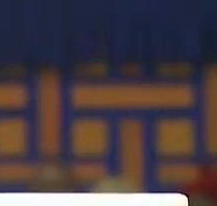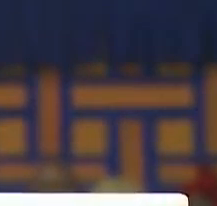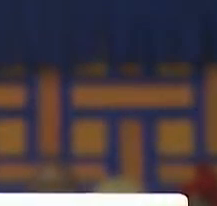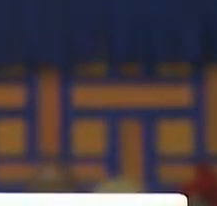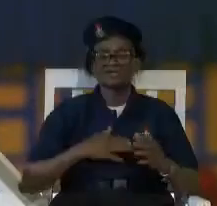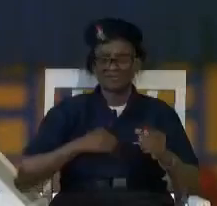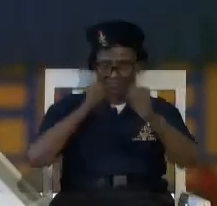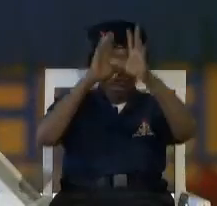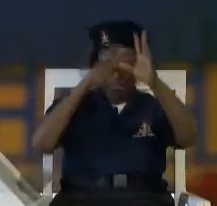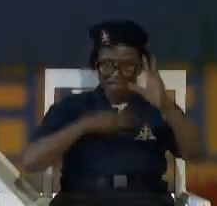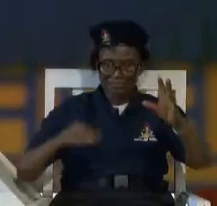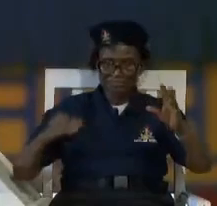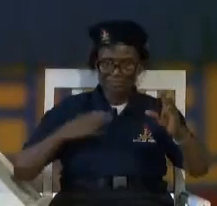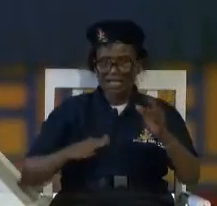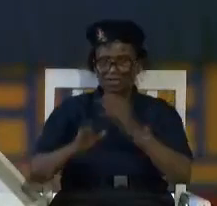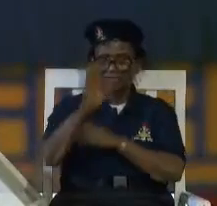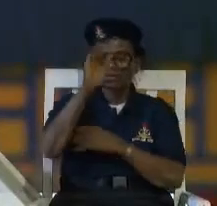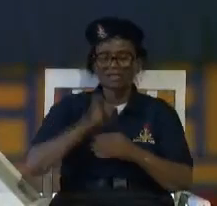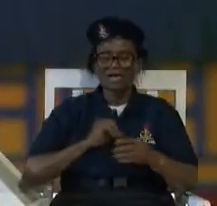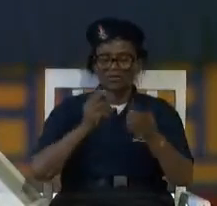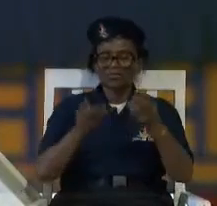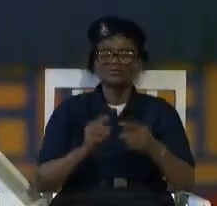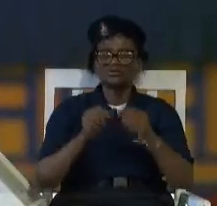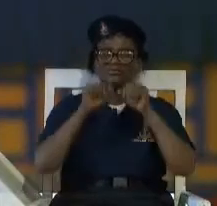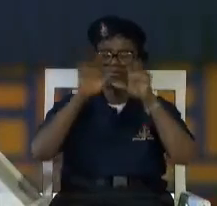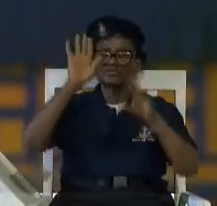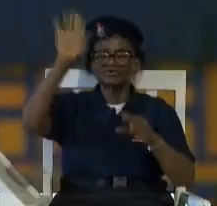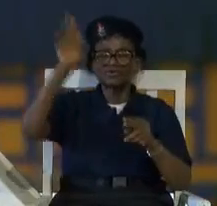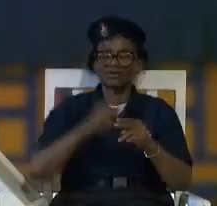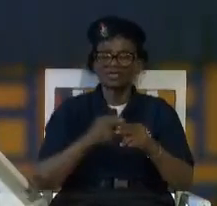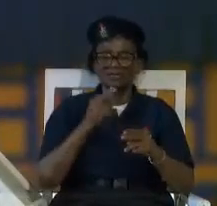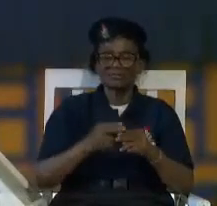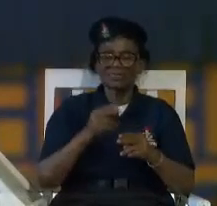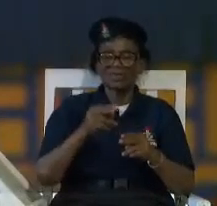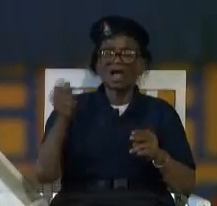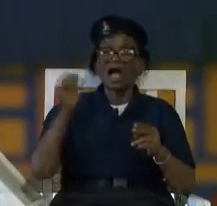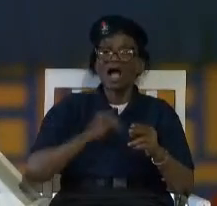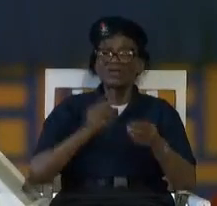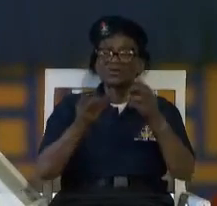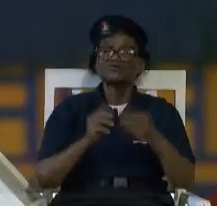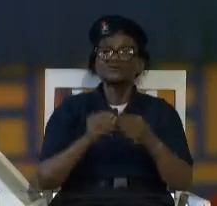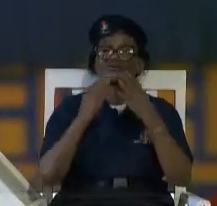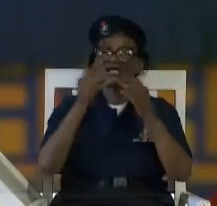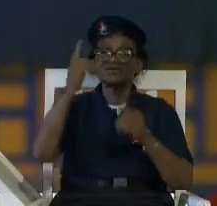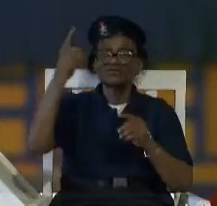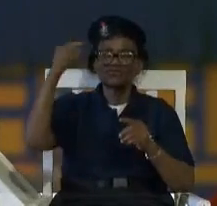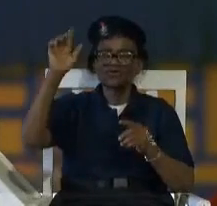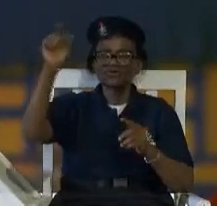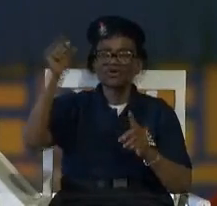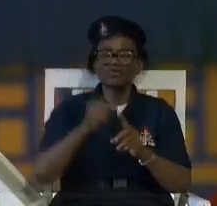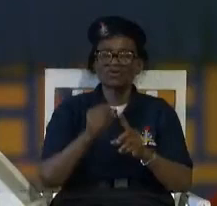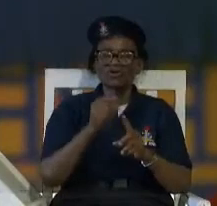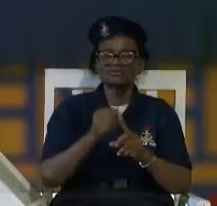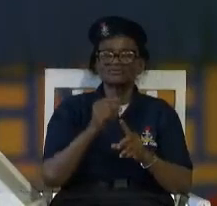My Father, my God, I want to bless your name. I want to thank you for your word.